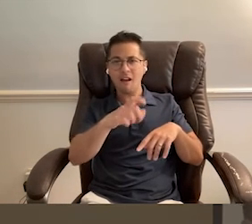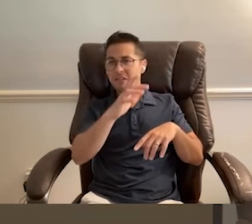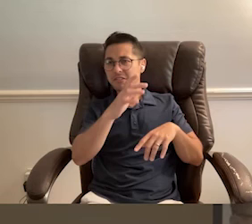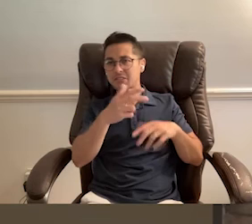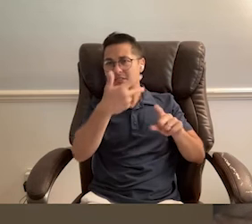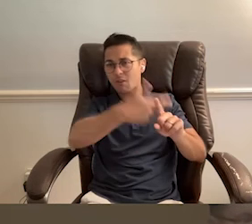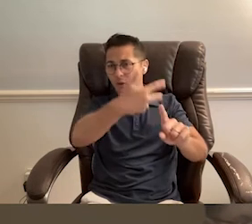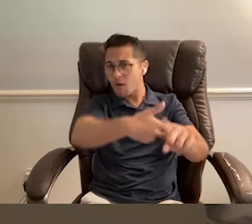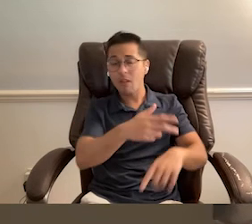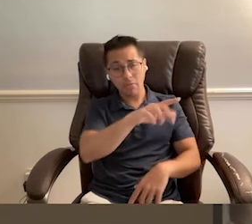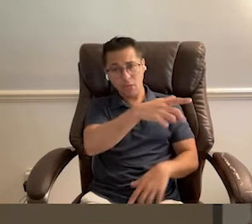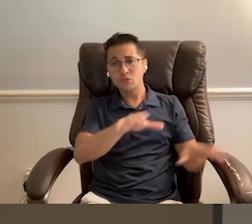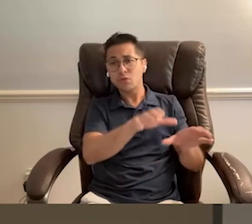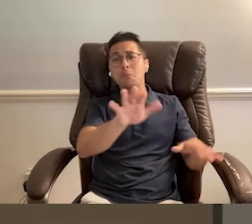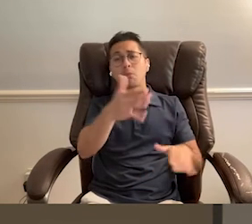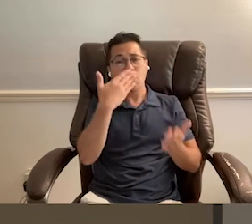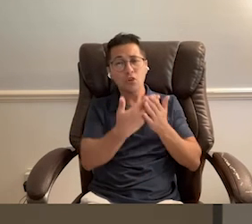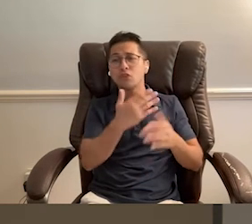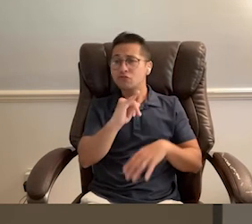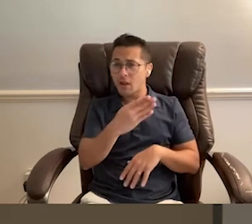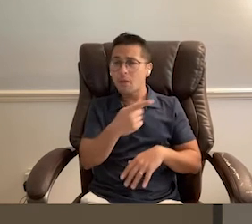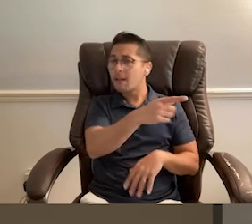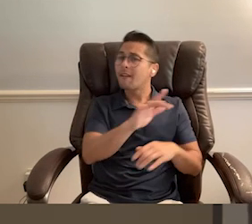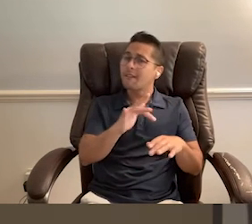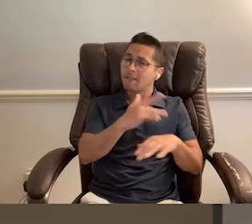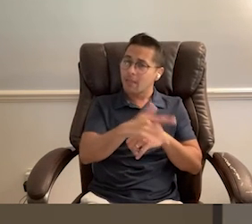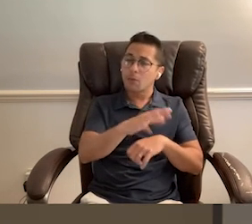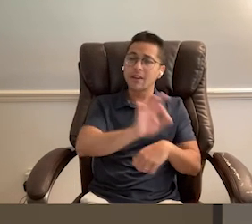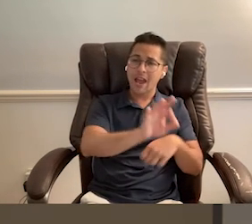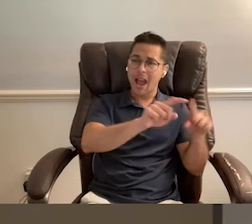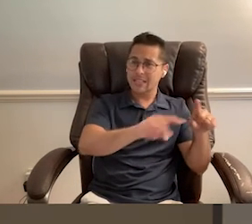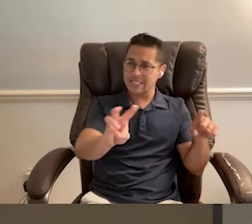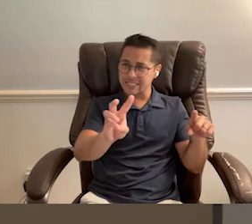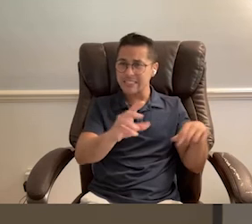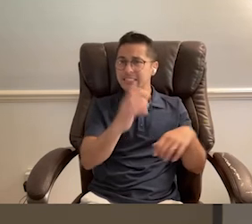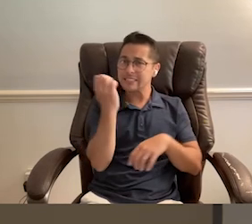They're available 9 to 6 Eastern time, and that's our phone number,